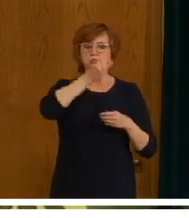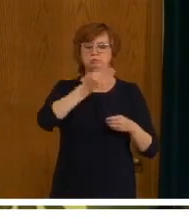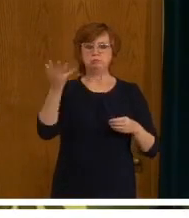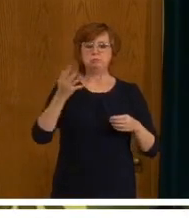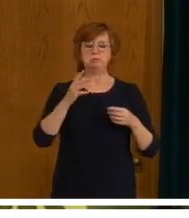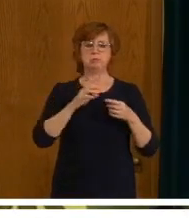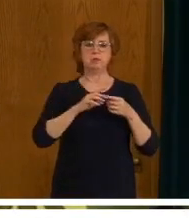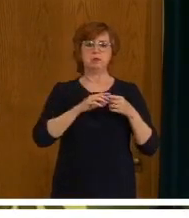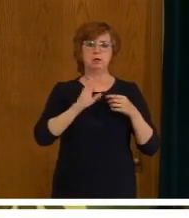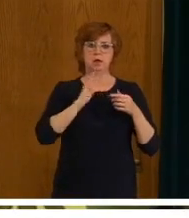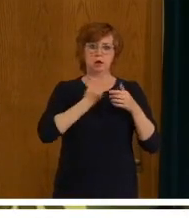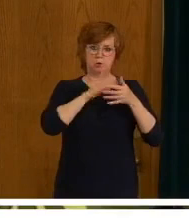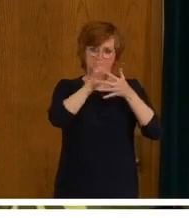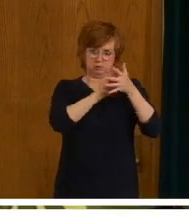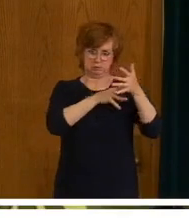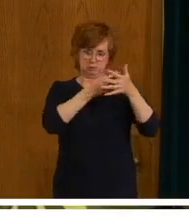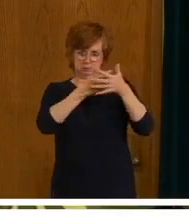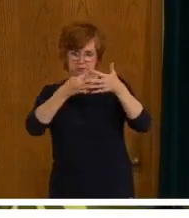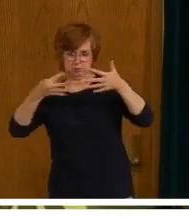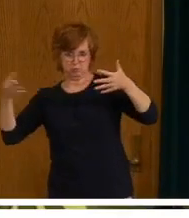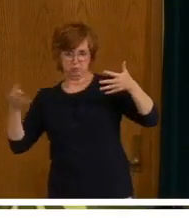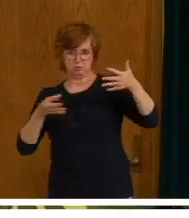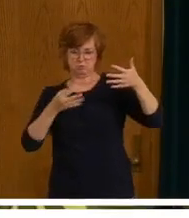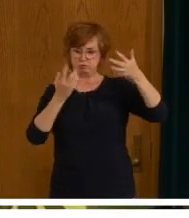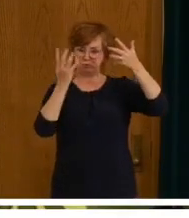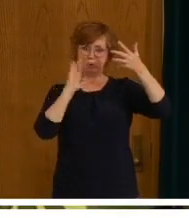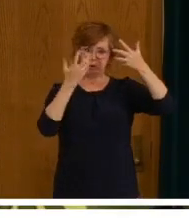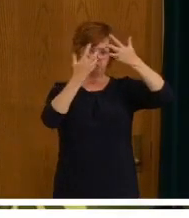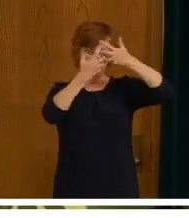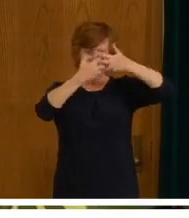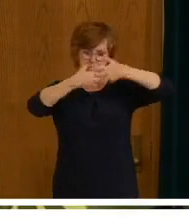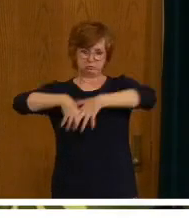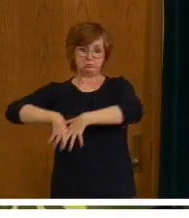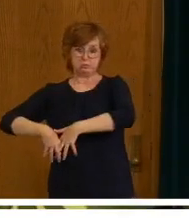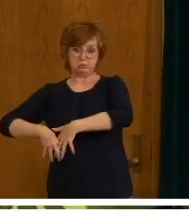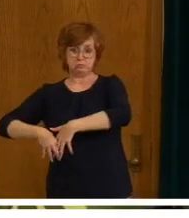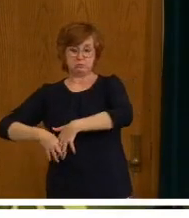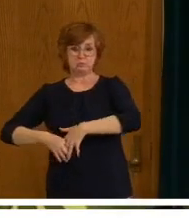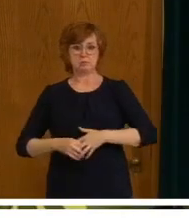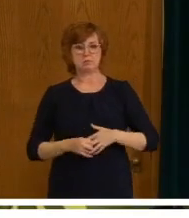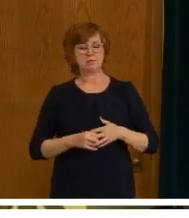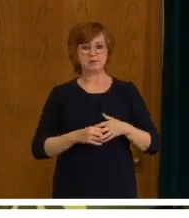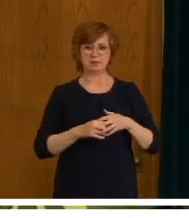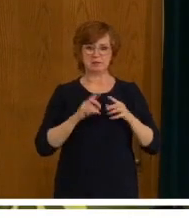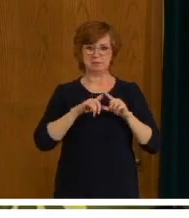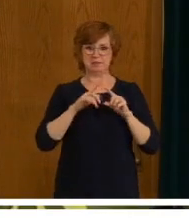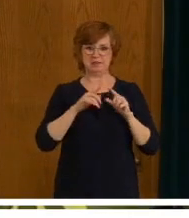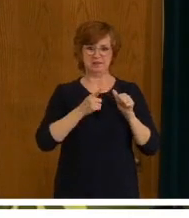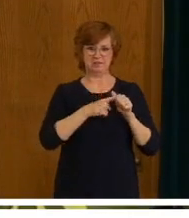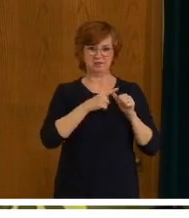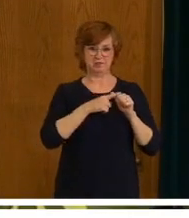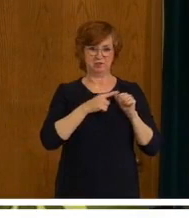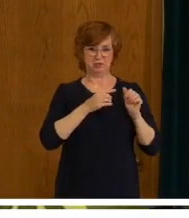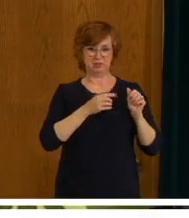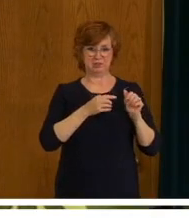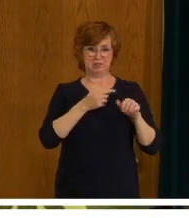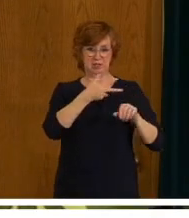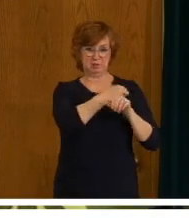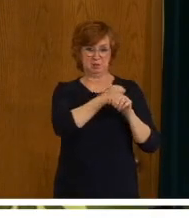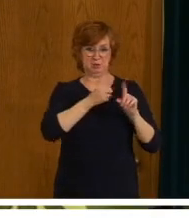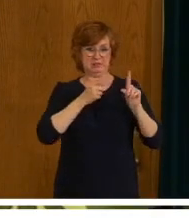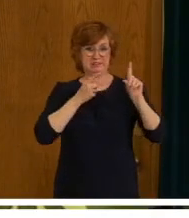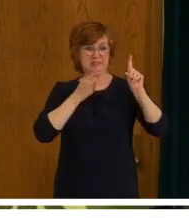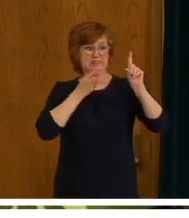with respect to the dates that we ultimately have here. But we have a little ways to go in our first dose strategy, and I would